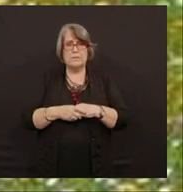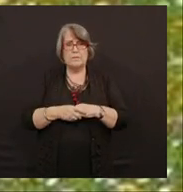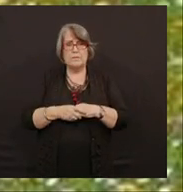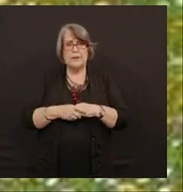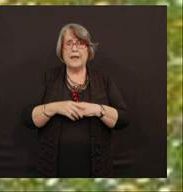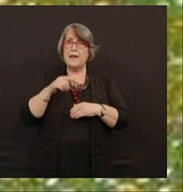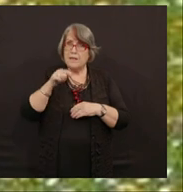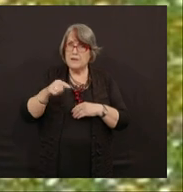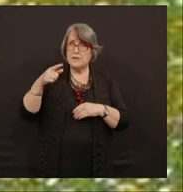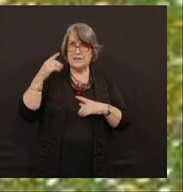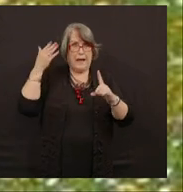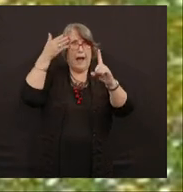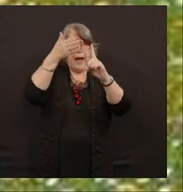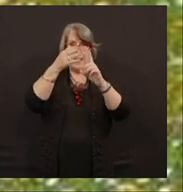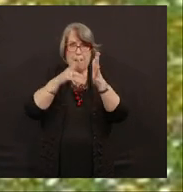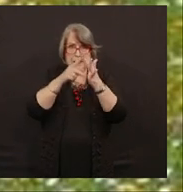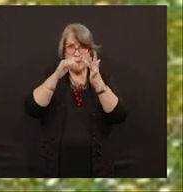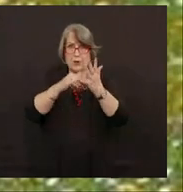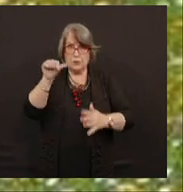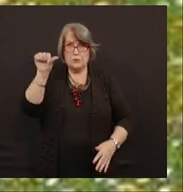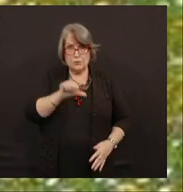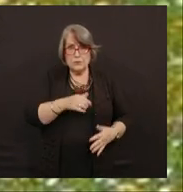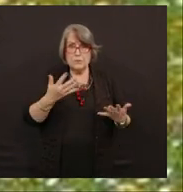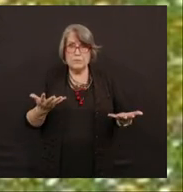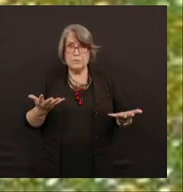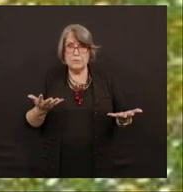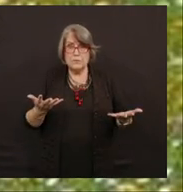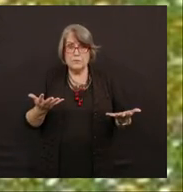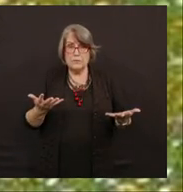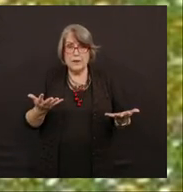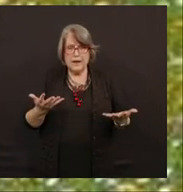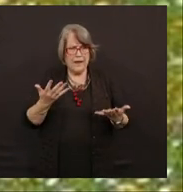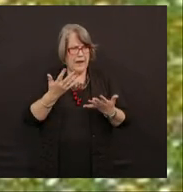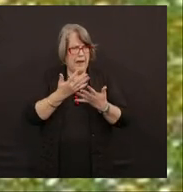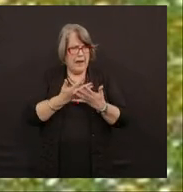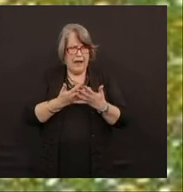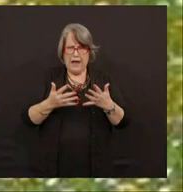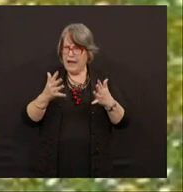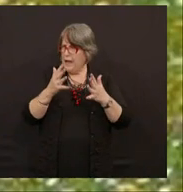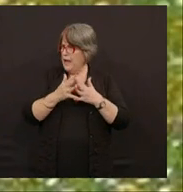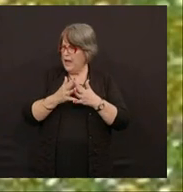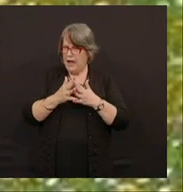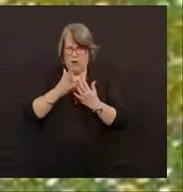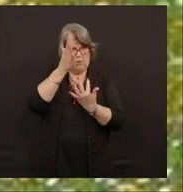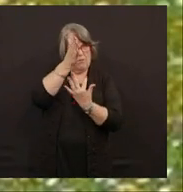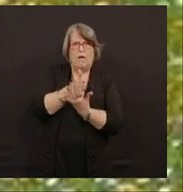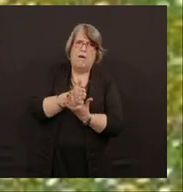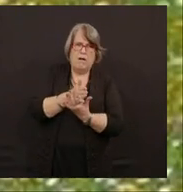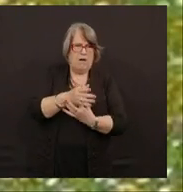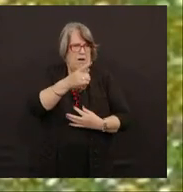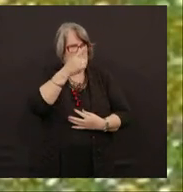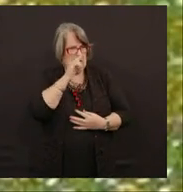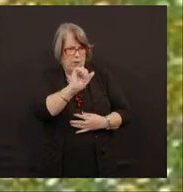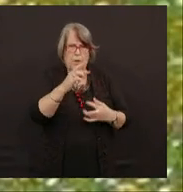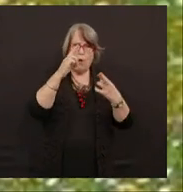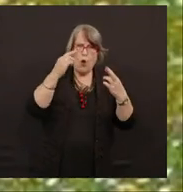This is the purpose and the aim of the NDIS. And how so much has got in between people and their hopes